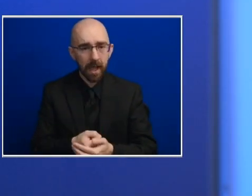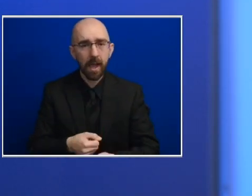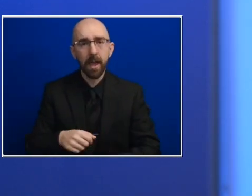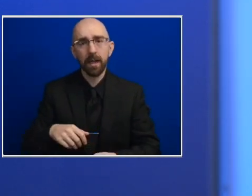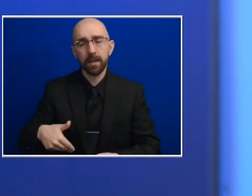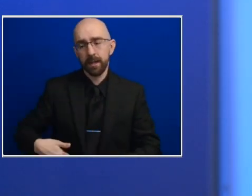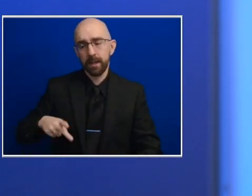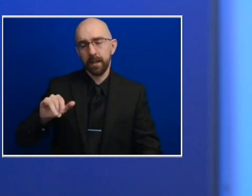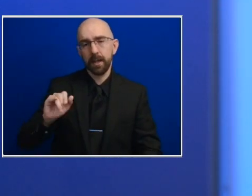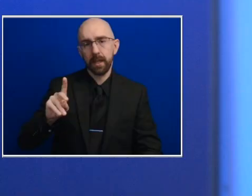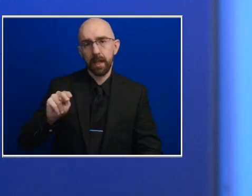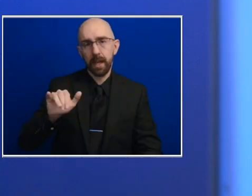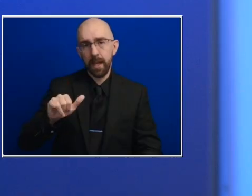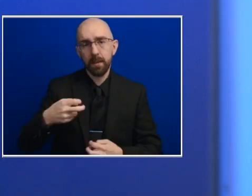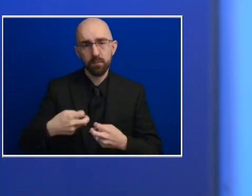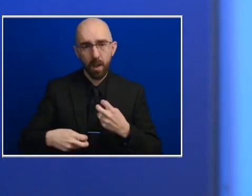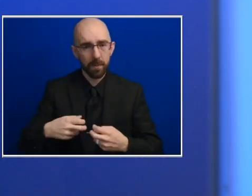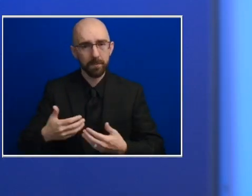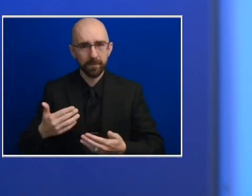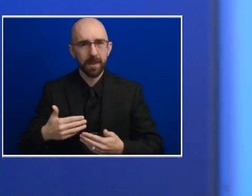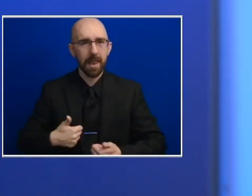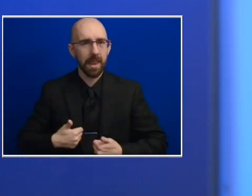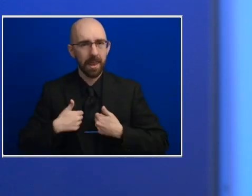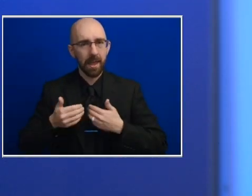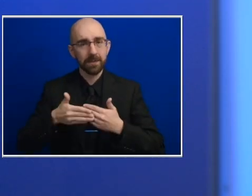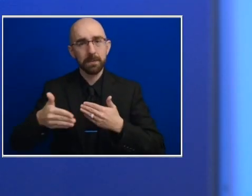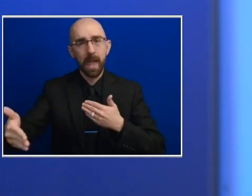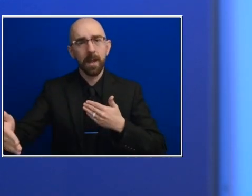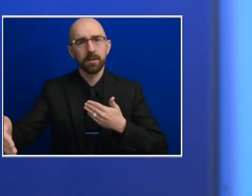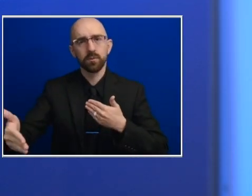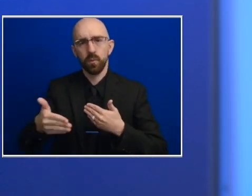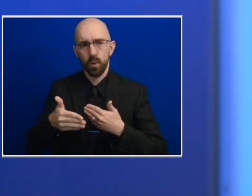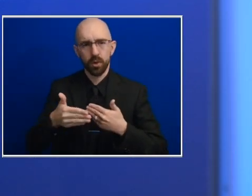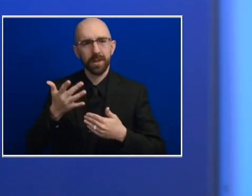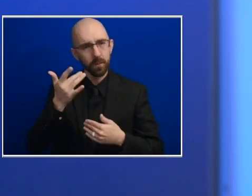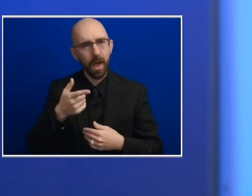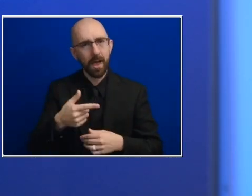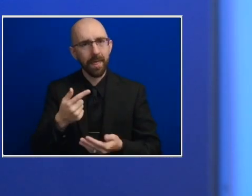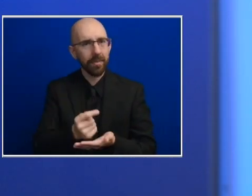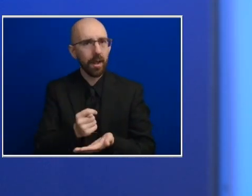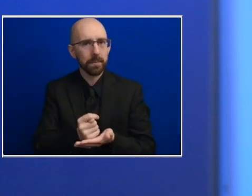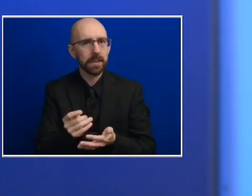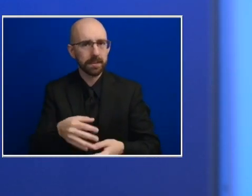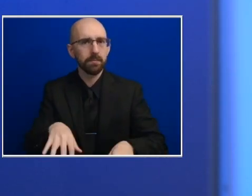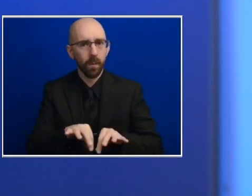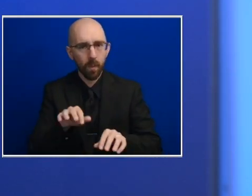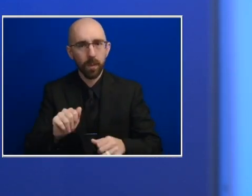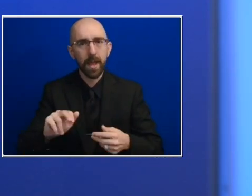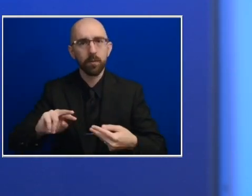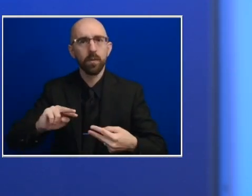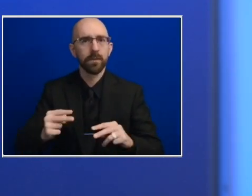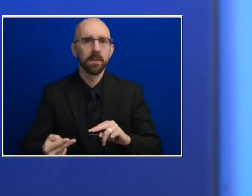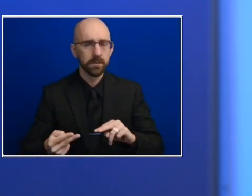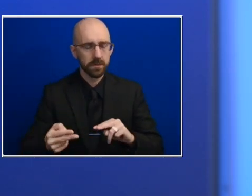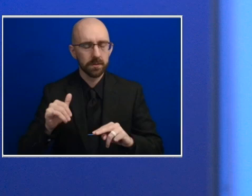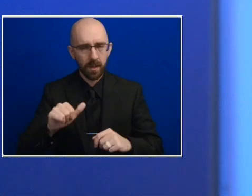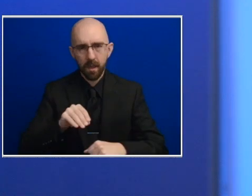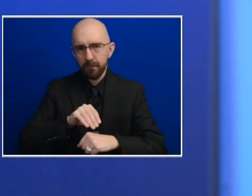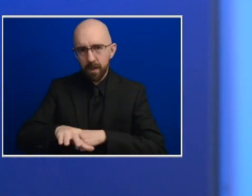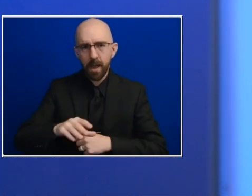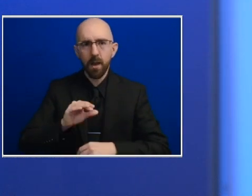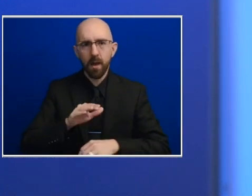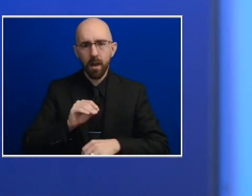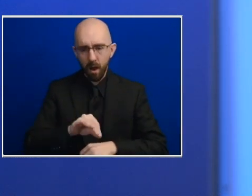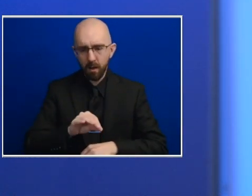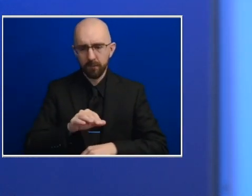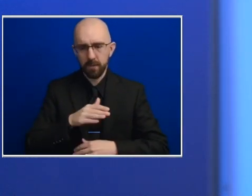in a shortened lifespan, unfortunately. And that's why gene therapy is so important, because we can reverse that effect on the body and